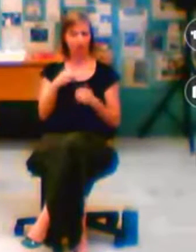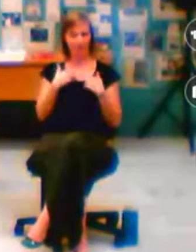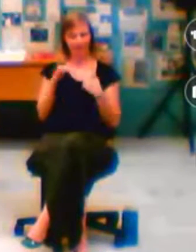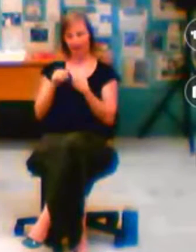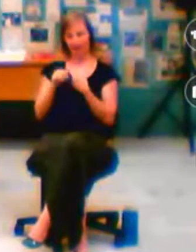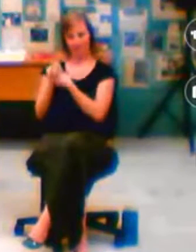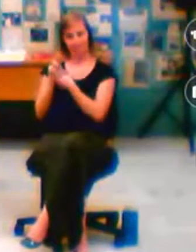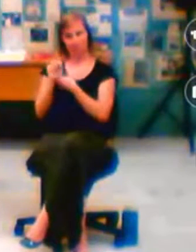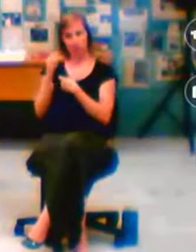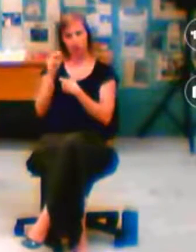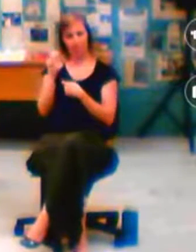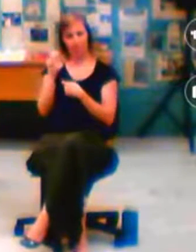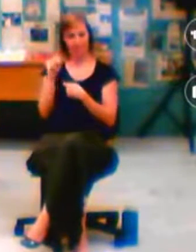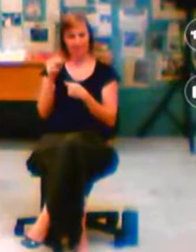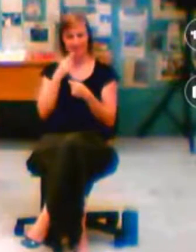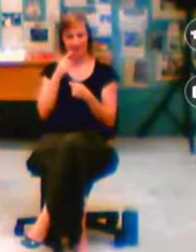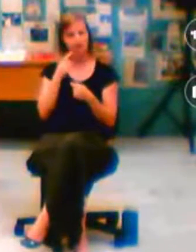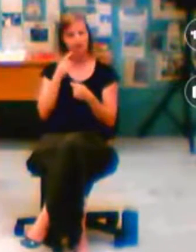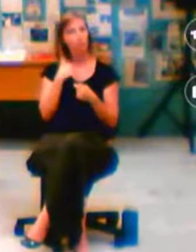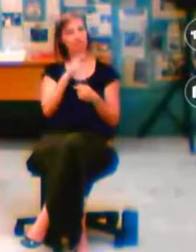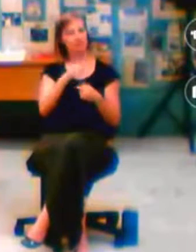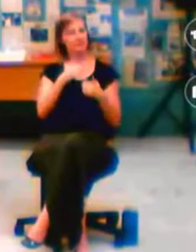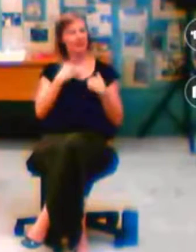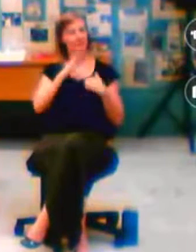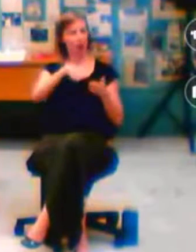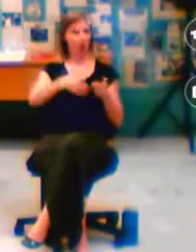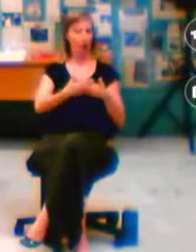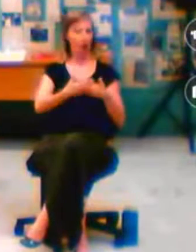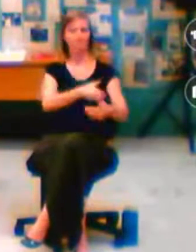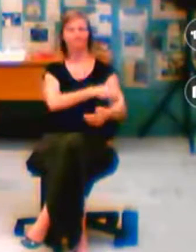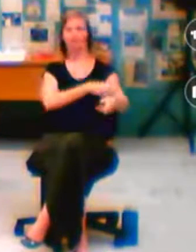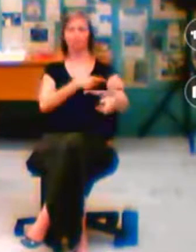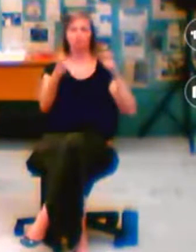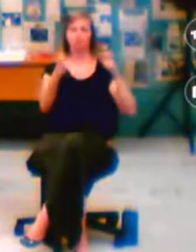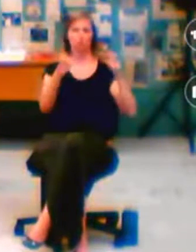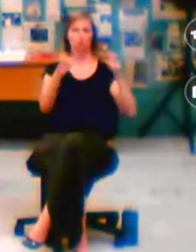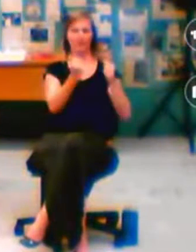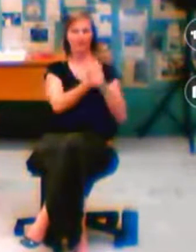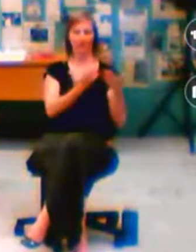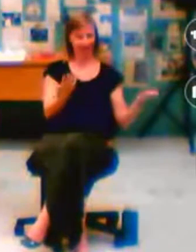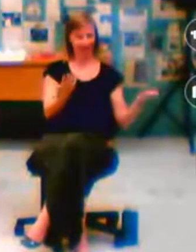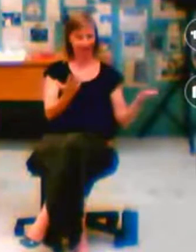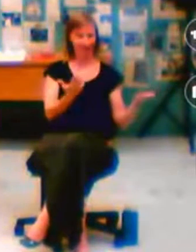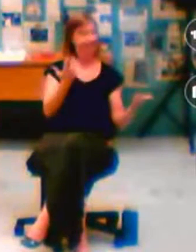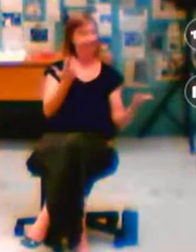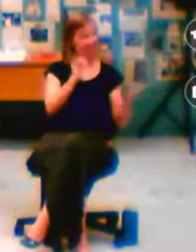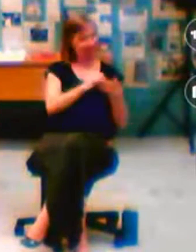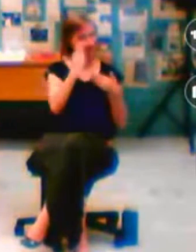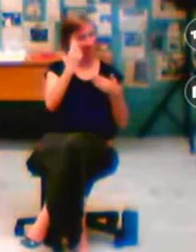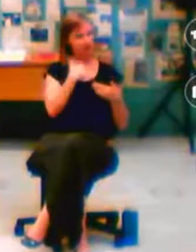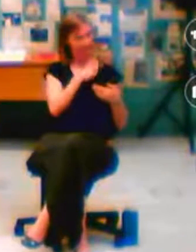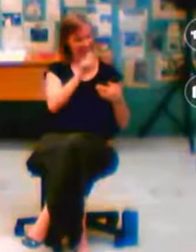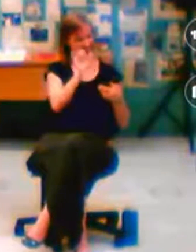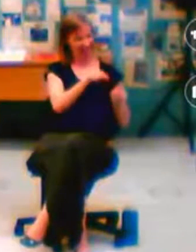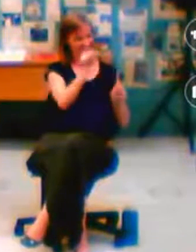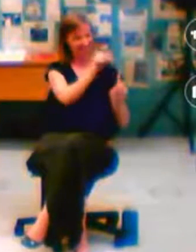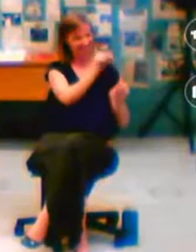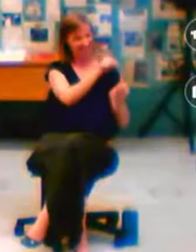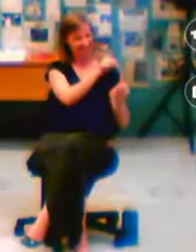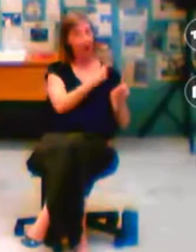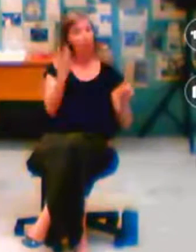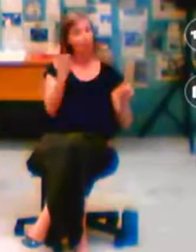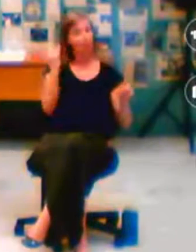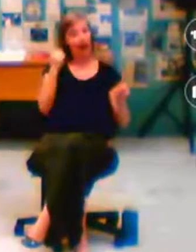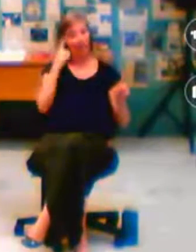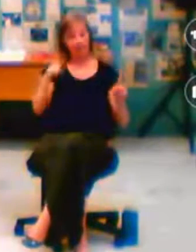insurance companies as well. You know, this is why you need a, as Ms. Gorman calls it,